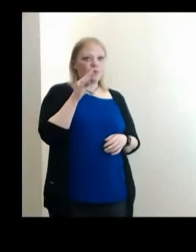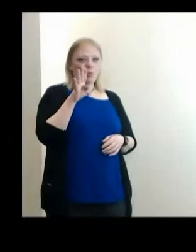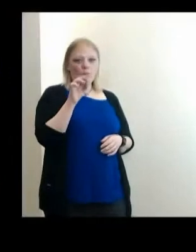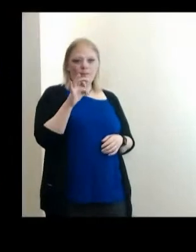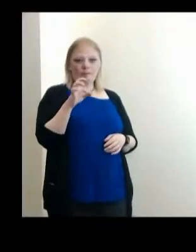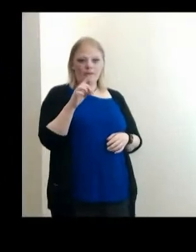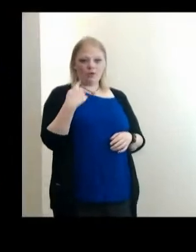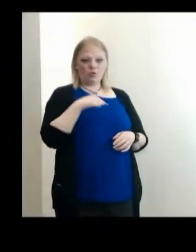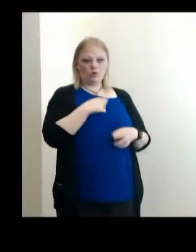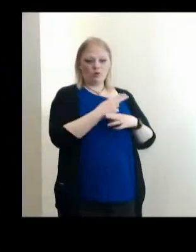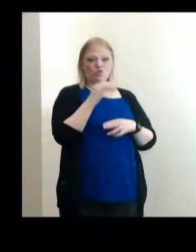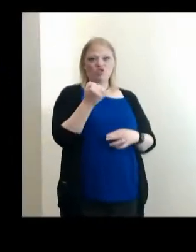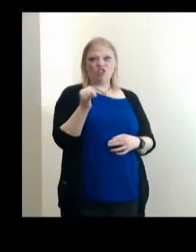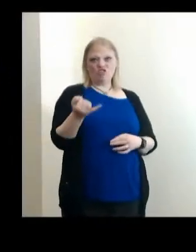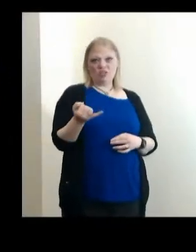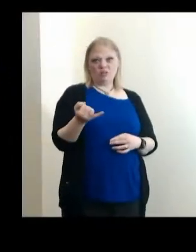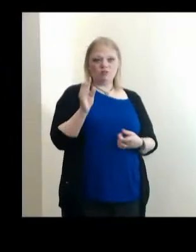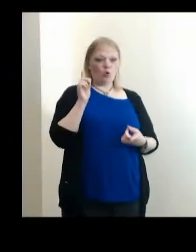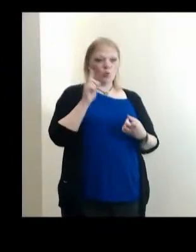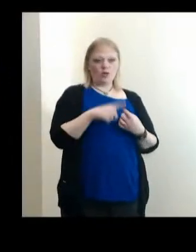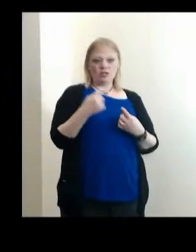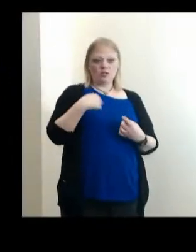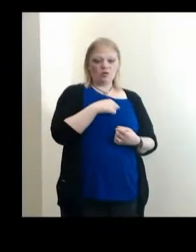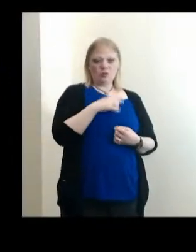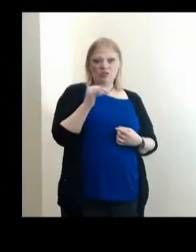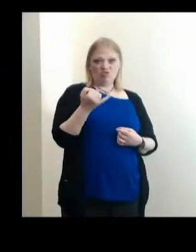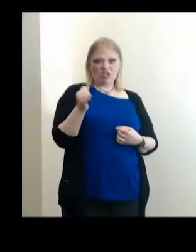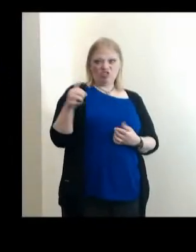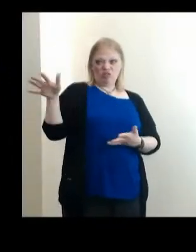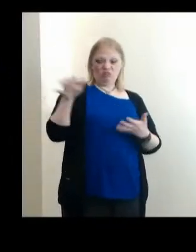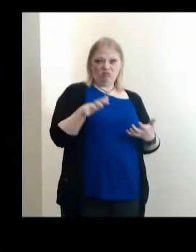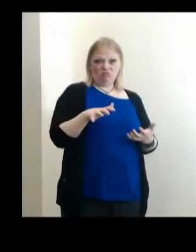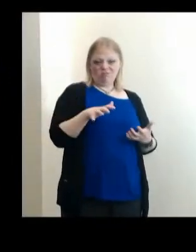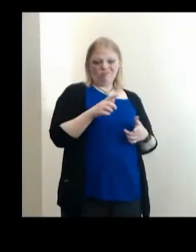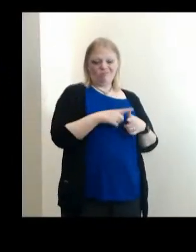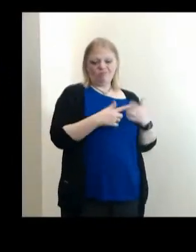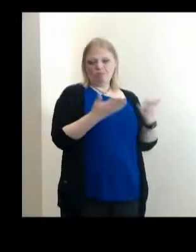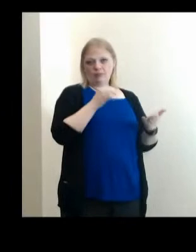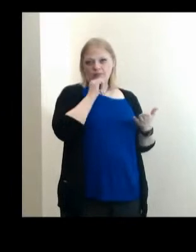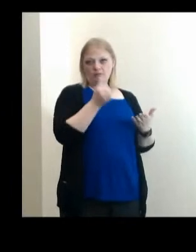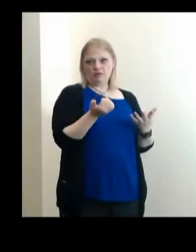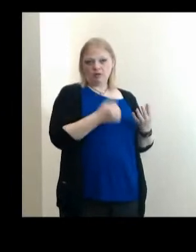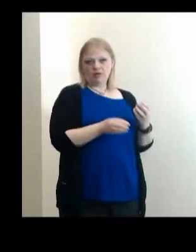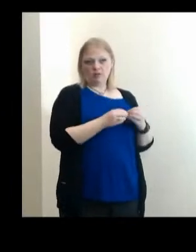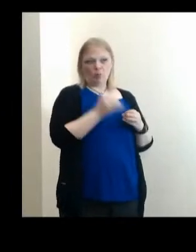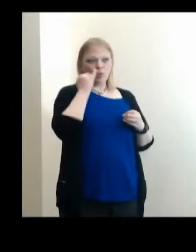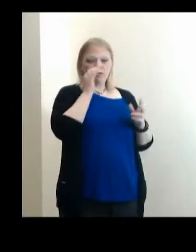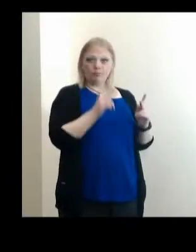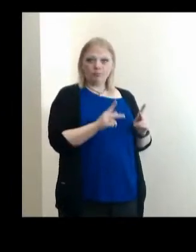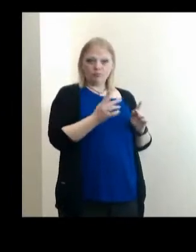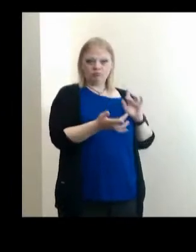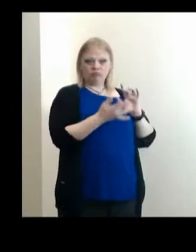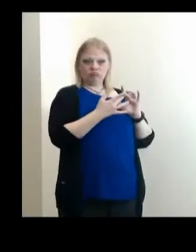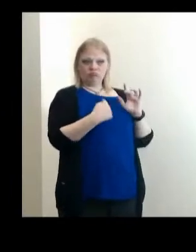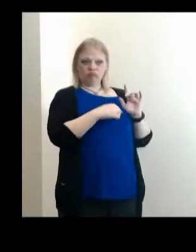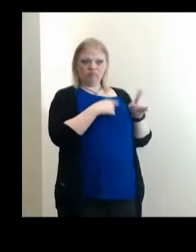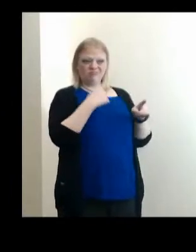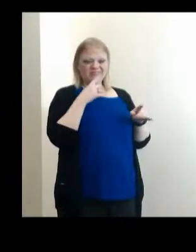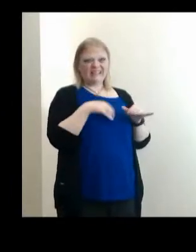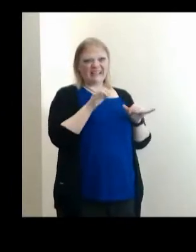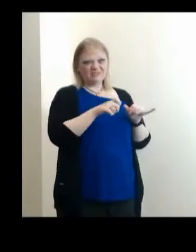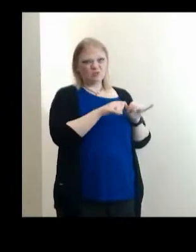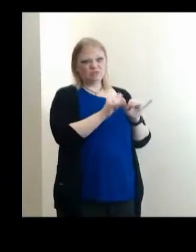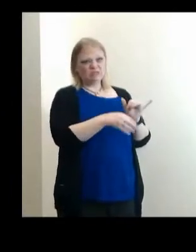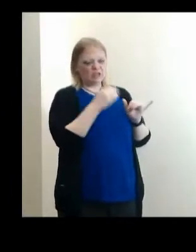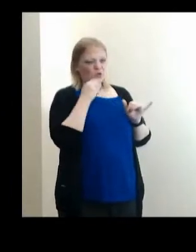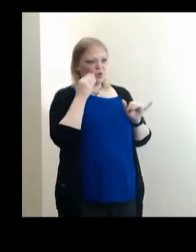using the J&J. Until we get J&J, we're probably not going to be able to do a whole lot with that. If an individual contacted us who's homebound and said, I want to be